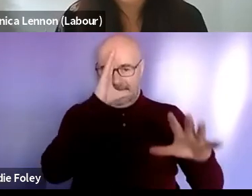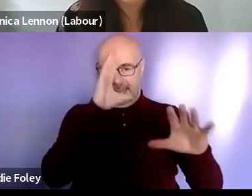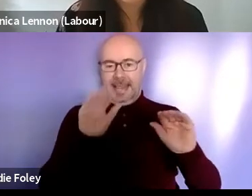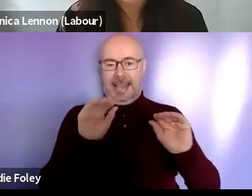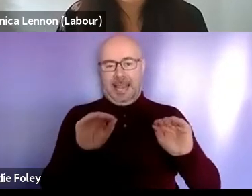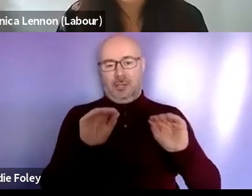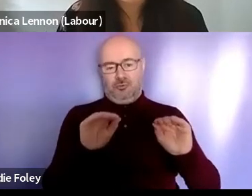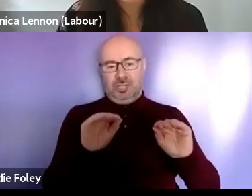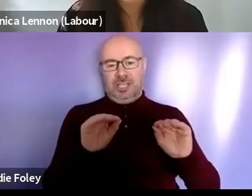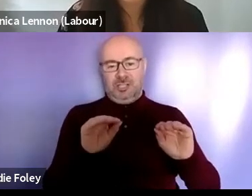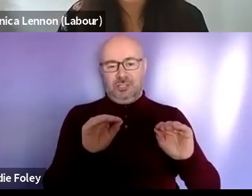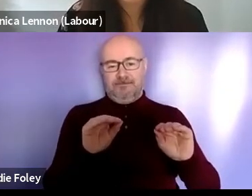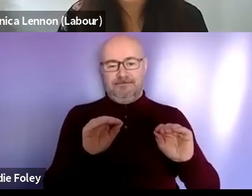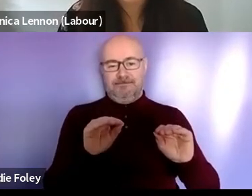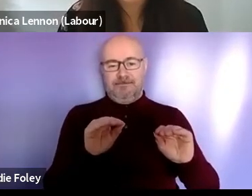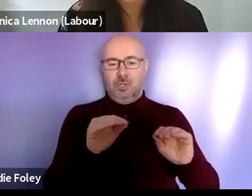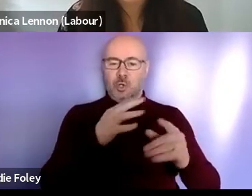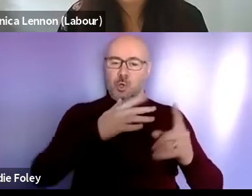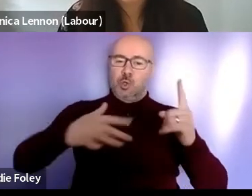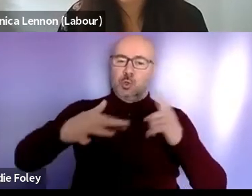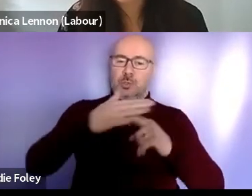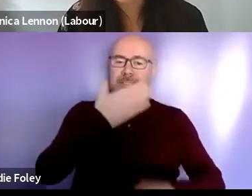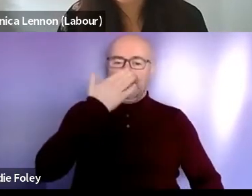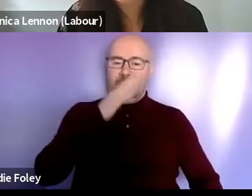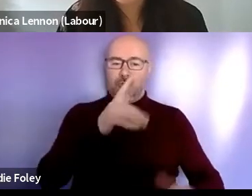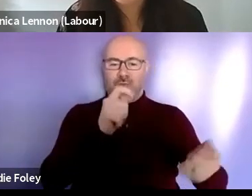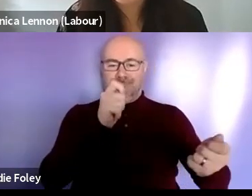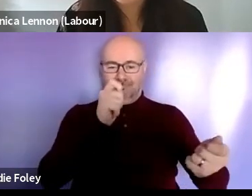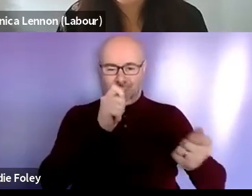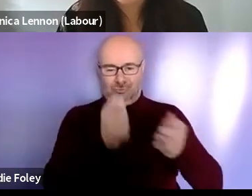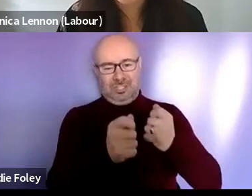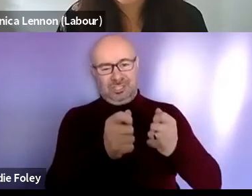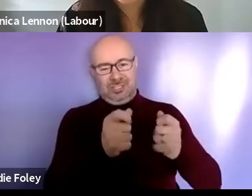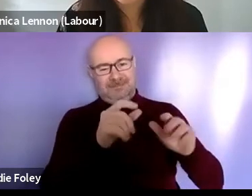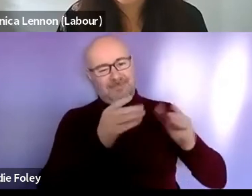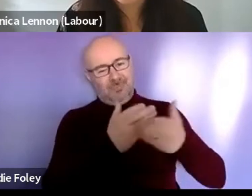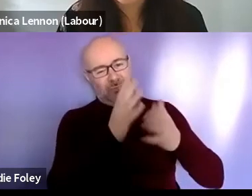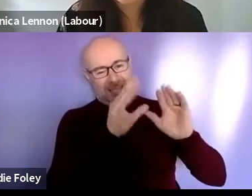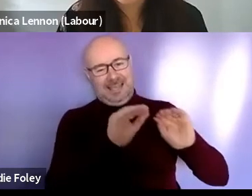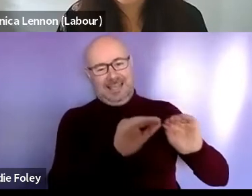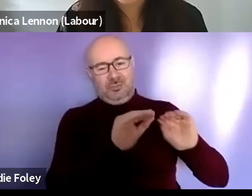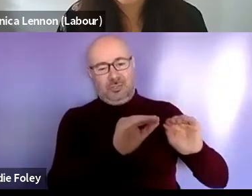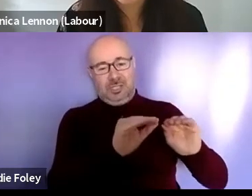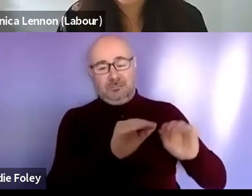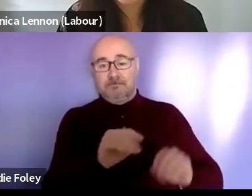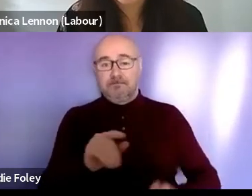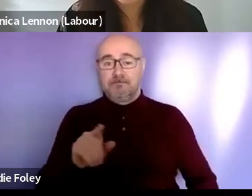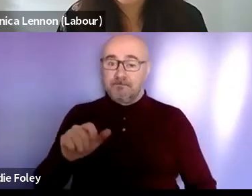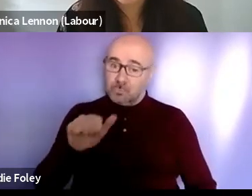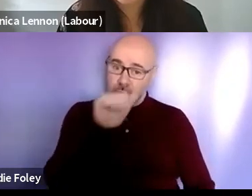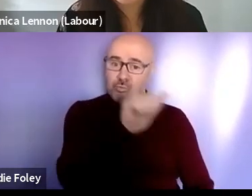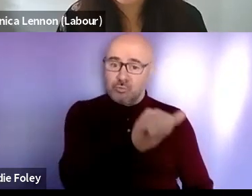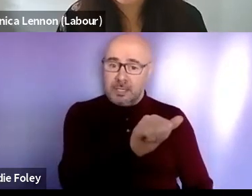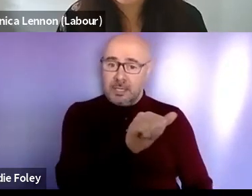attitudes. What do you think is top priority? Yeah, education is important, but I think a lot of it is